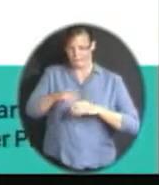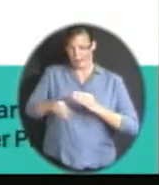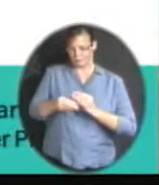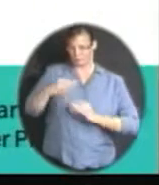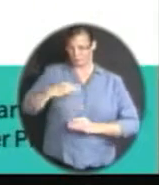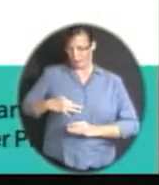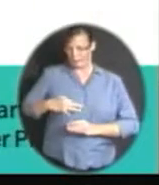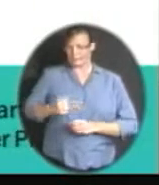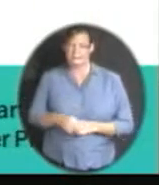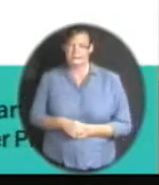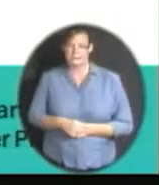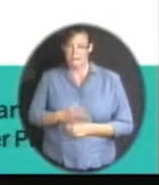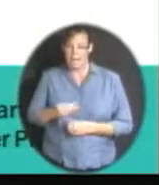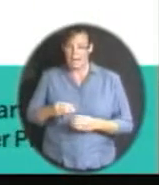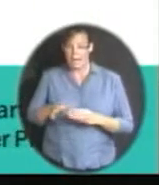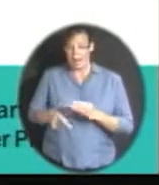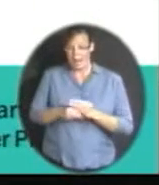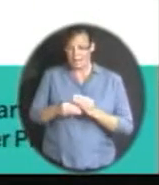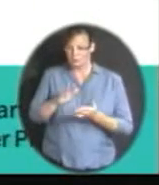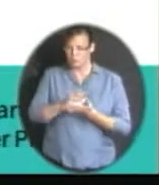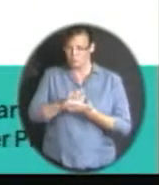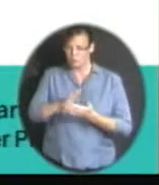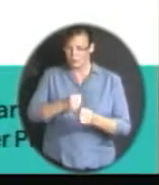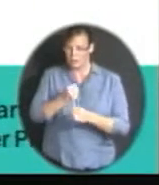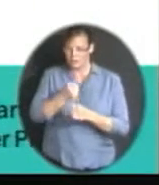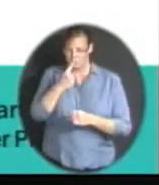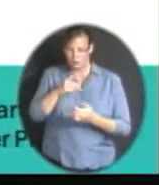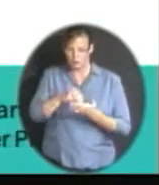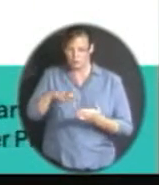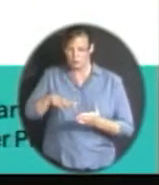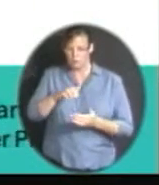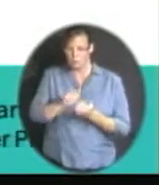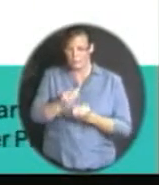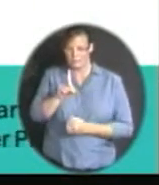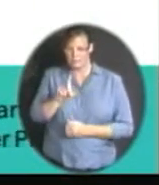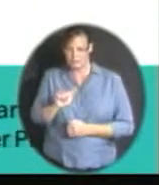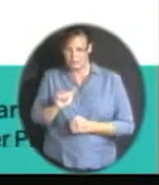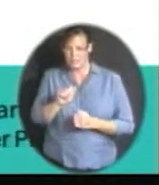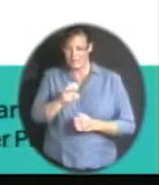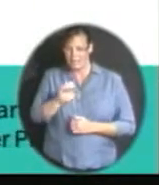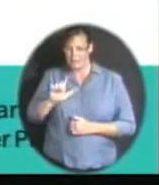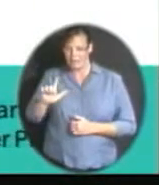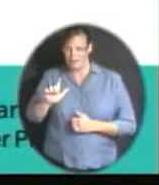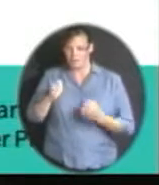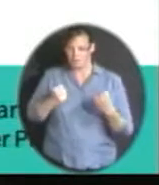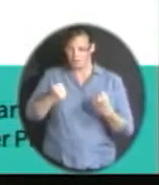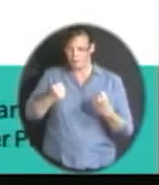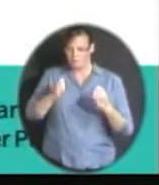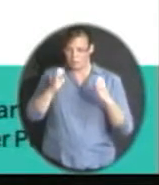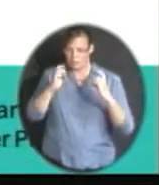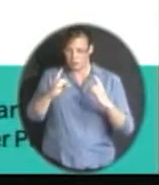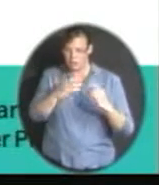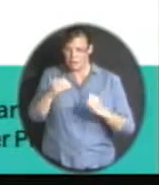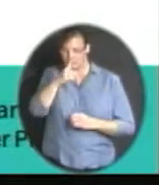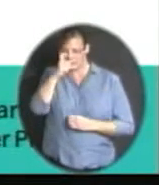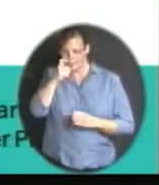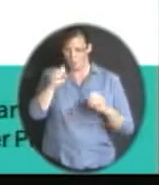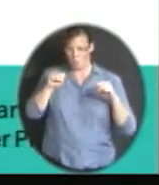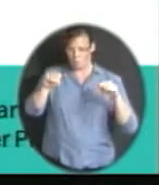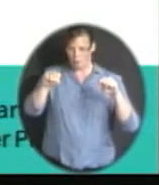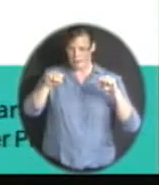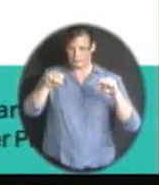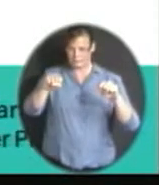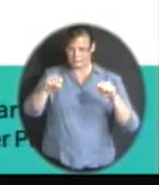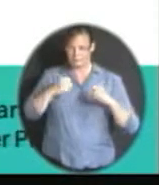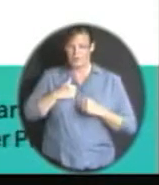credits. And extended school year for students with disabilities, ELL services, driver's education, and summer weights. All in all, we